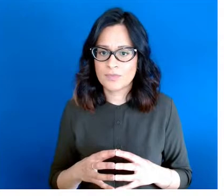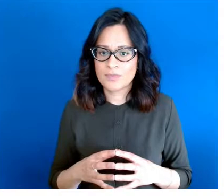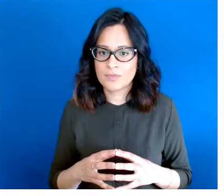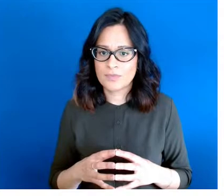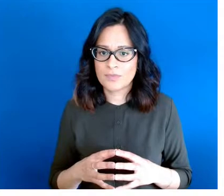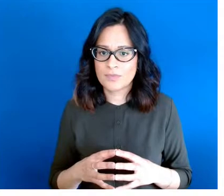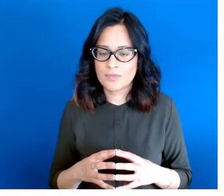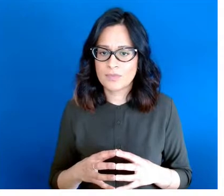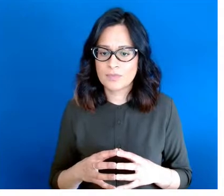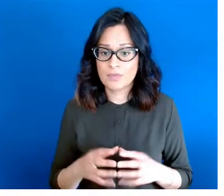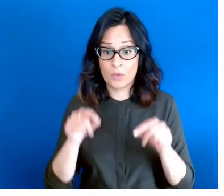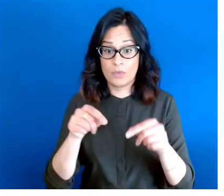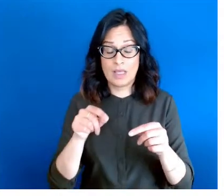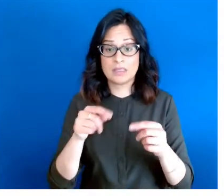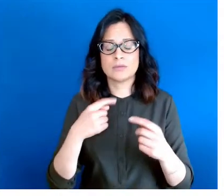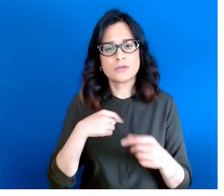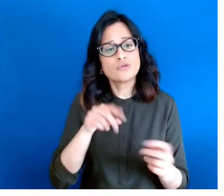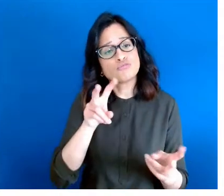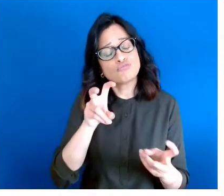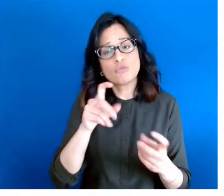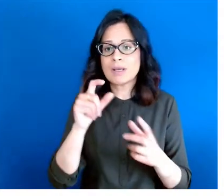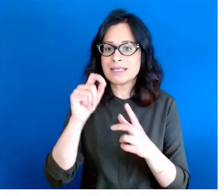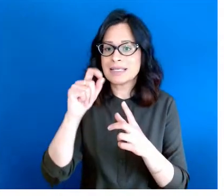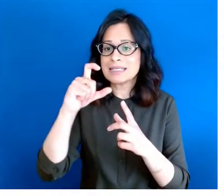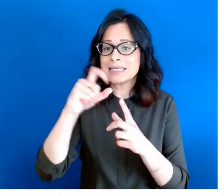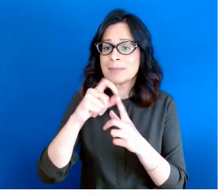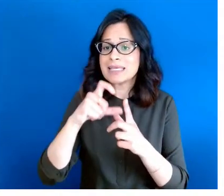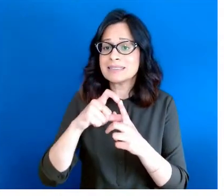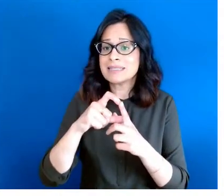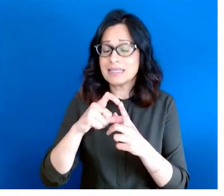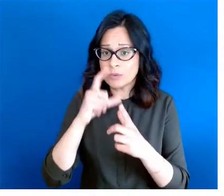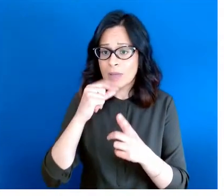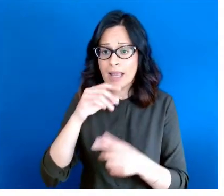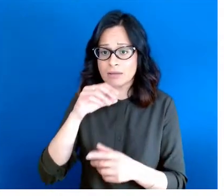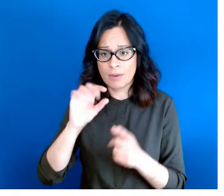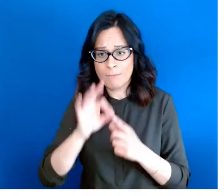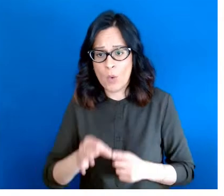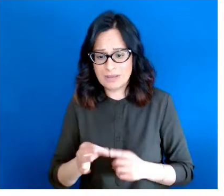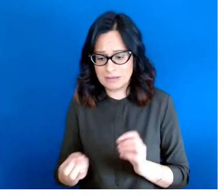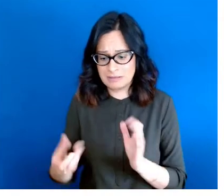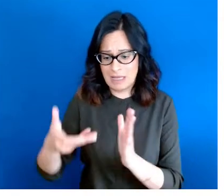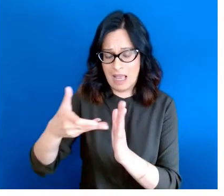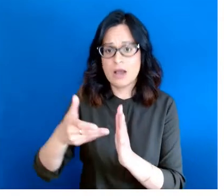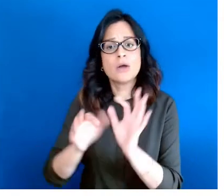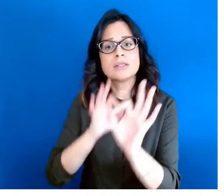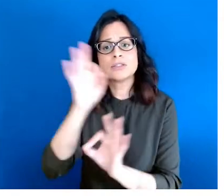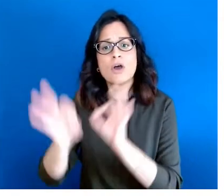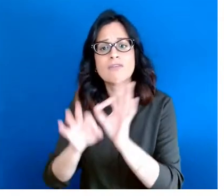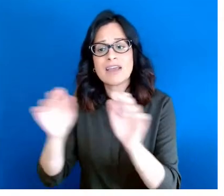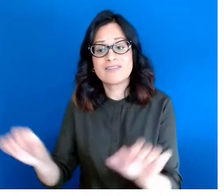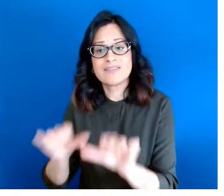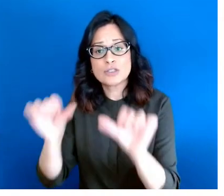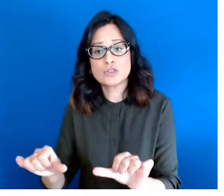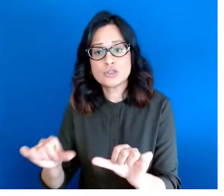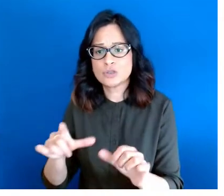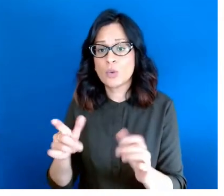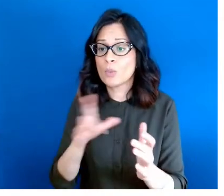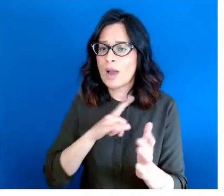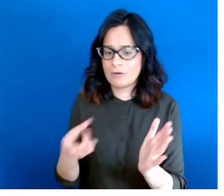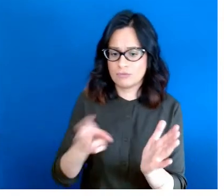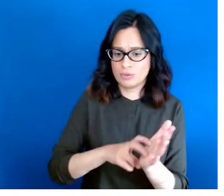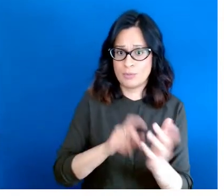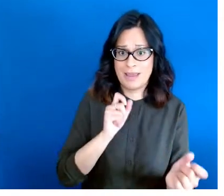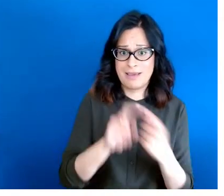CPD points are available for attending each live session, and you'll need to complete the survey provided on a registration email to claim your